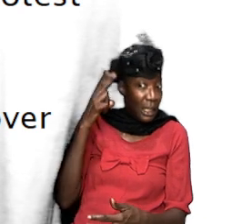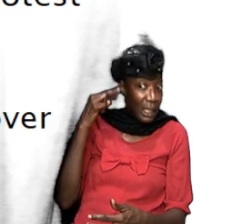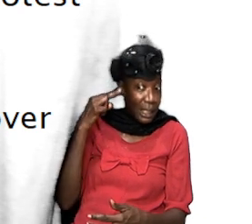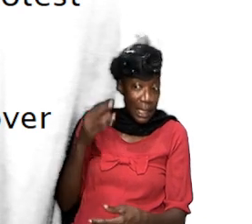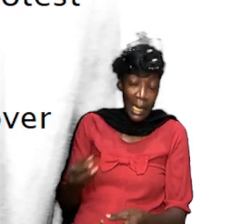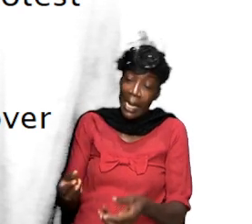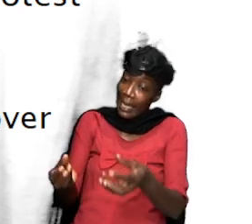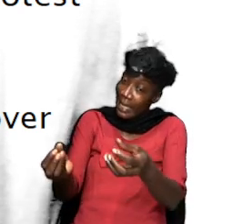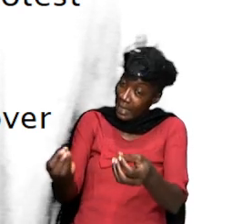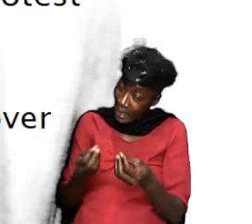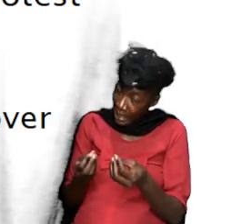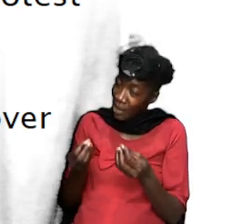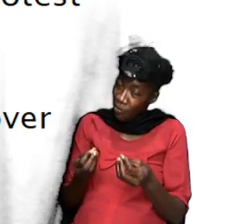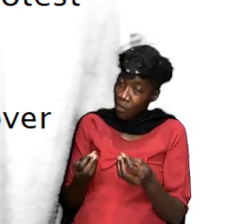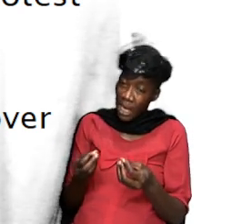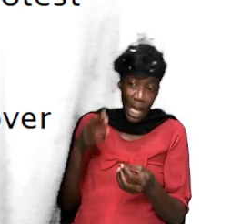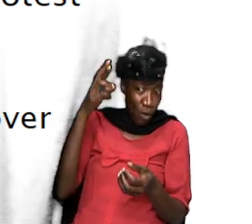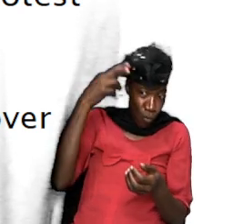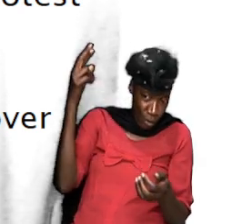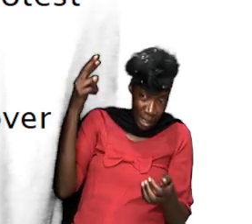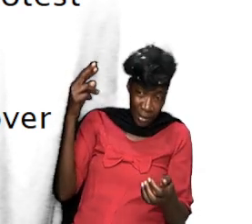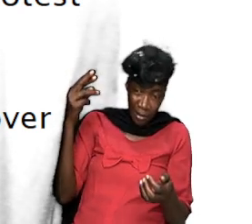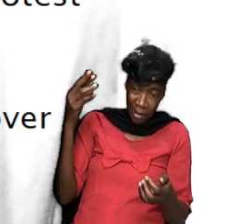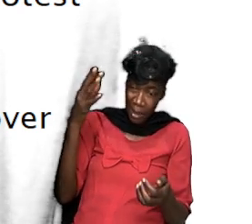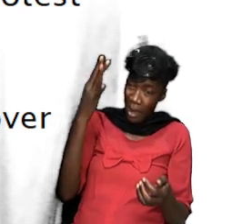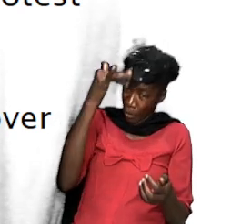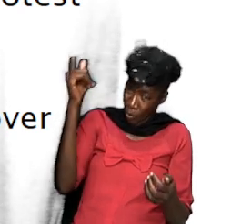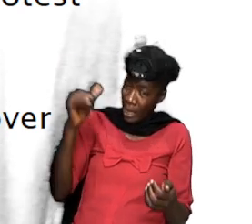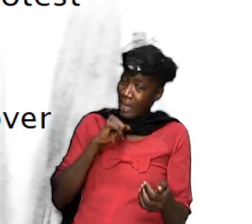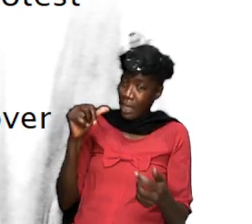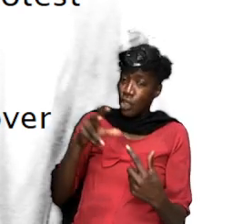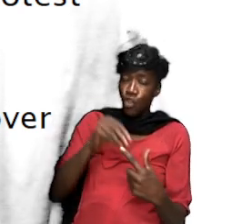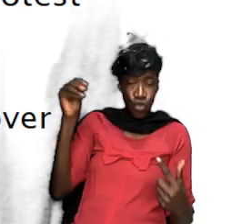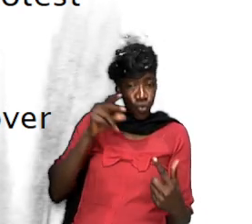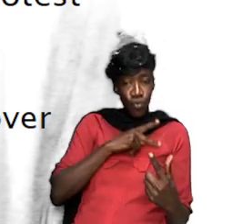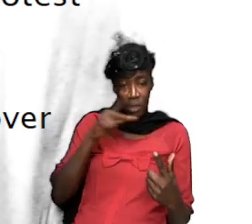Give them reason why they should not choose a king."